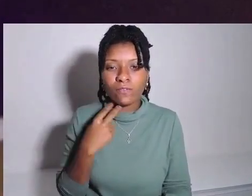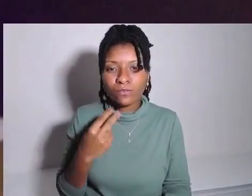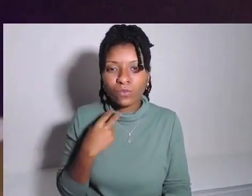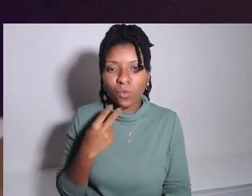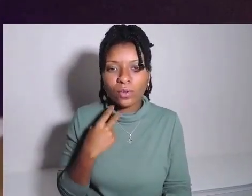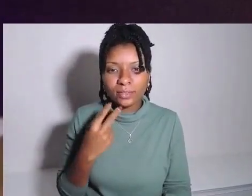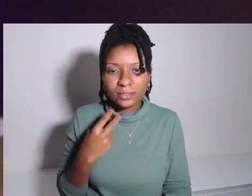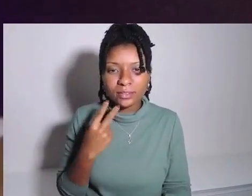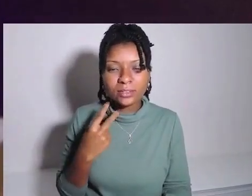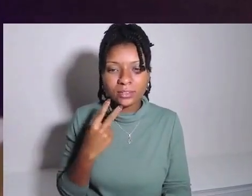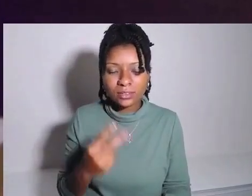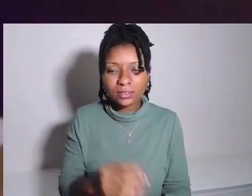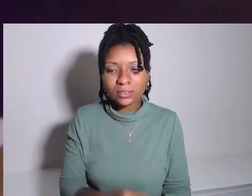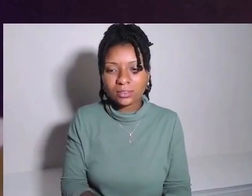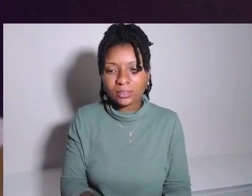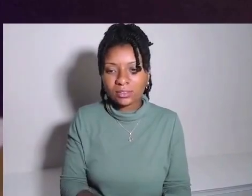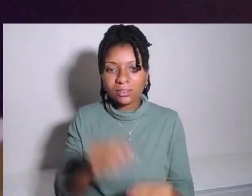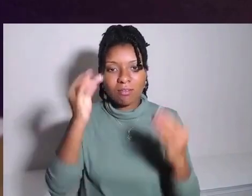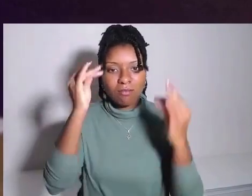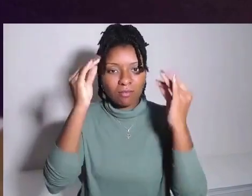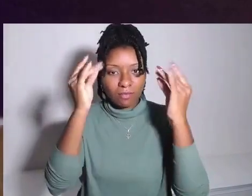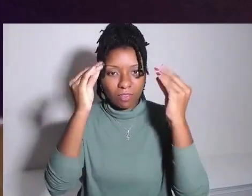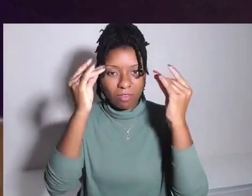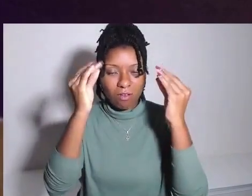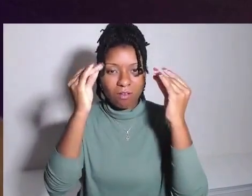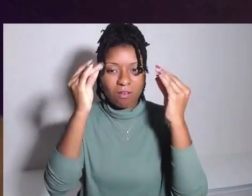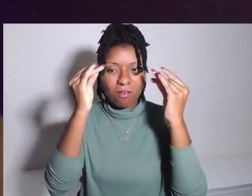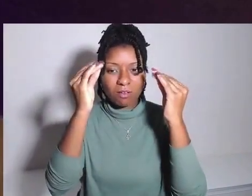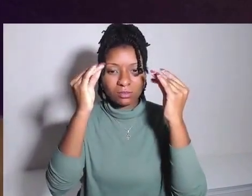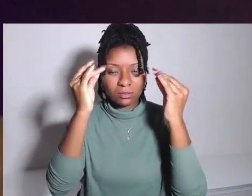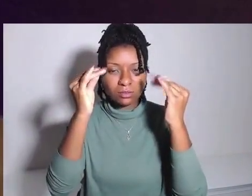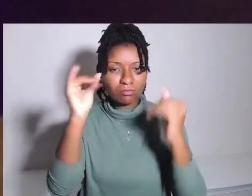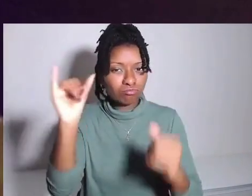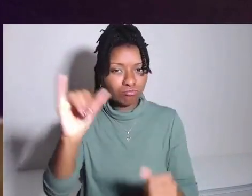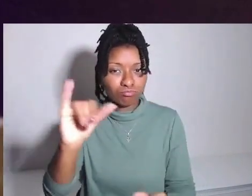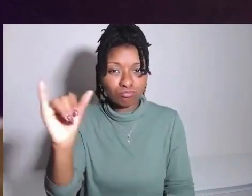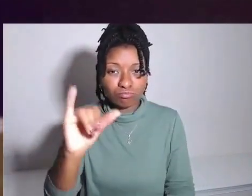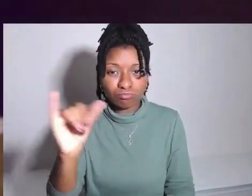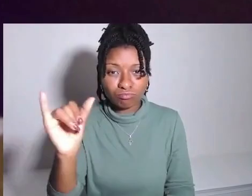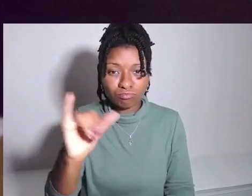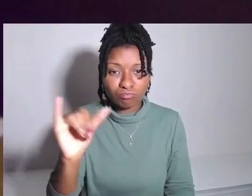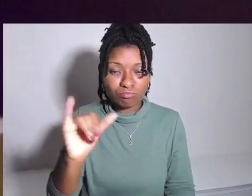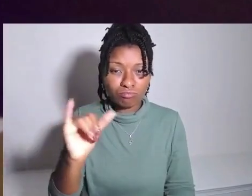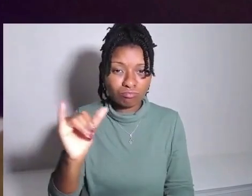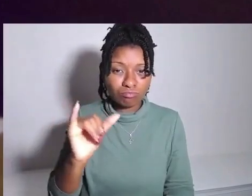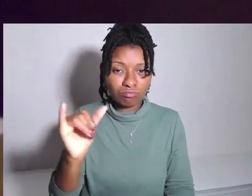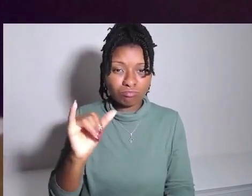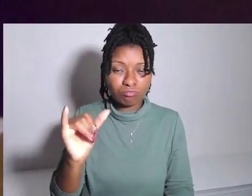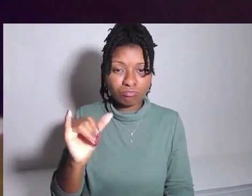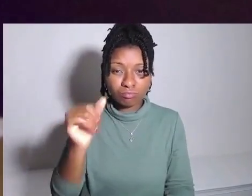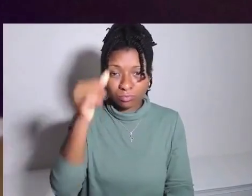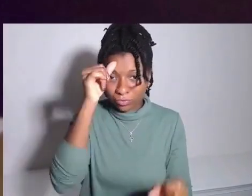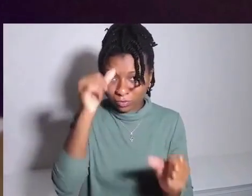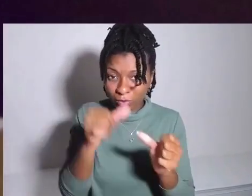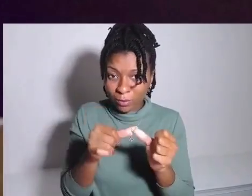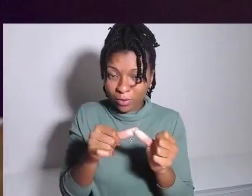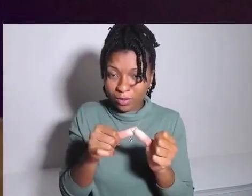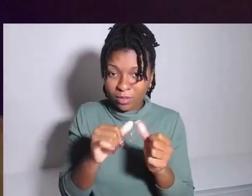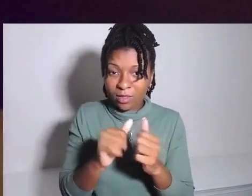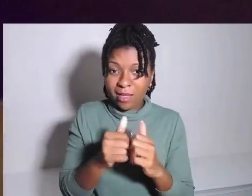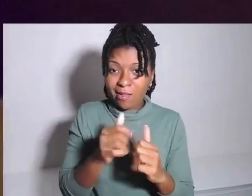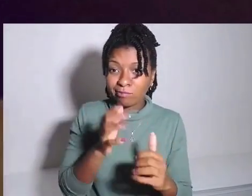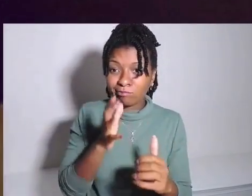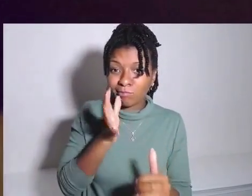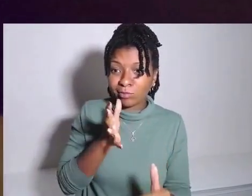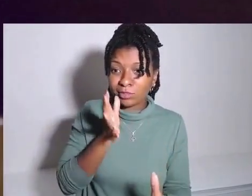vibrating. Thoughts of that as well, fam. Remember how the mamas of mamas of